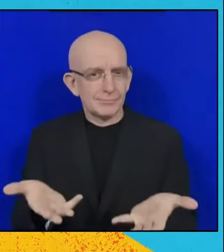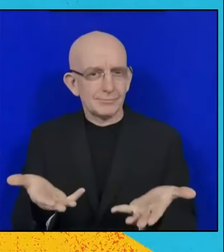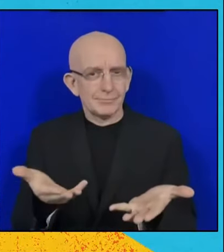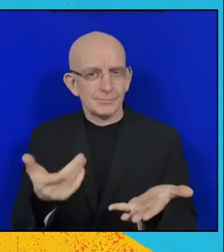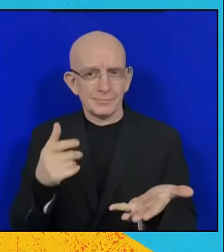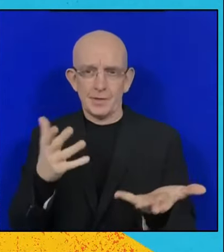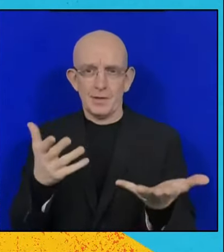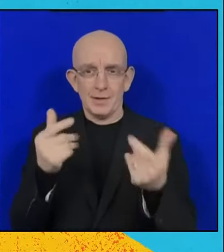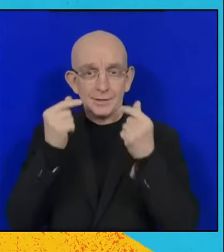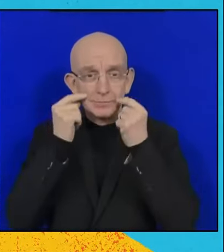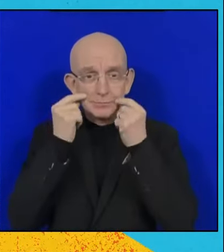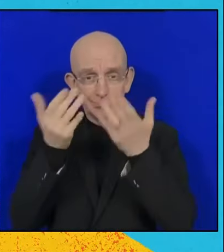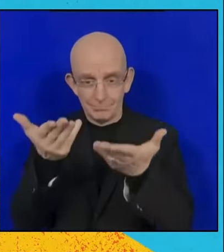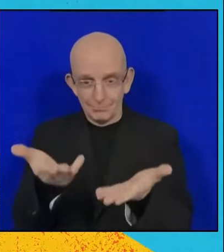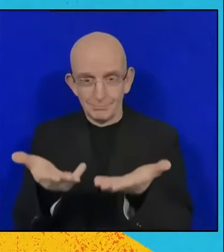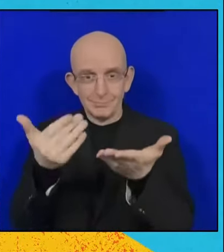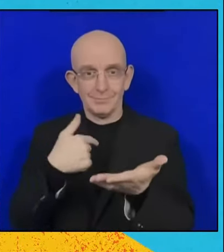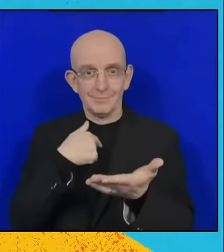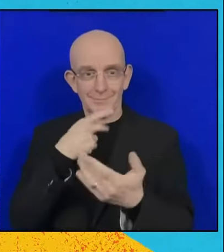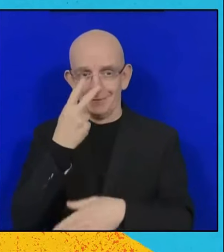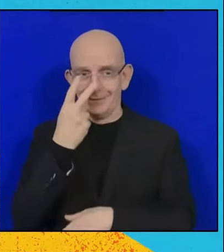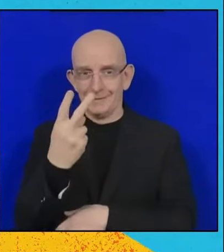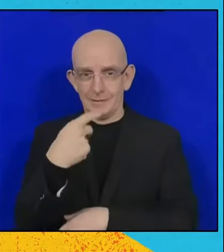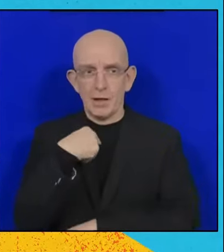how your engagement is making a difference,